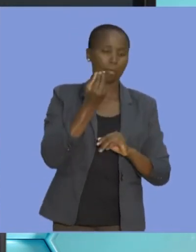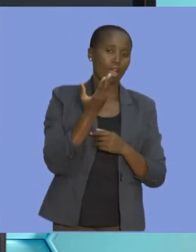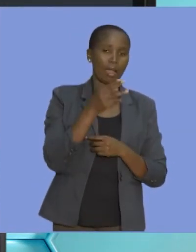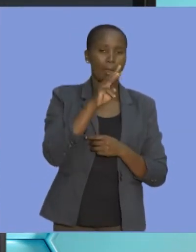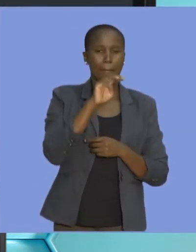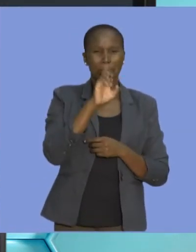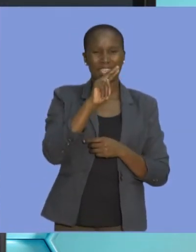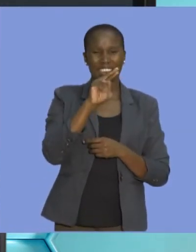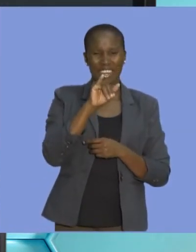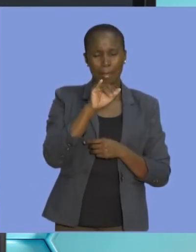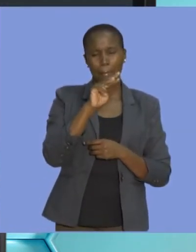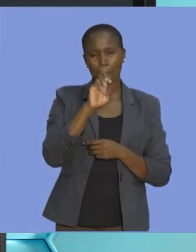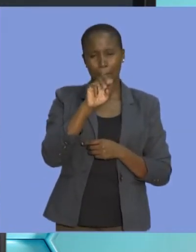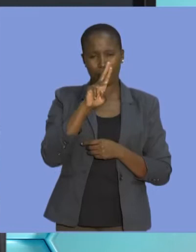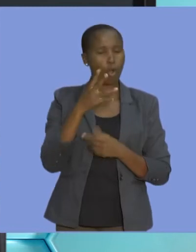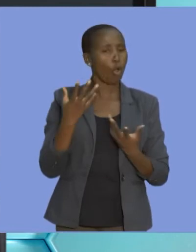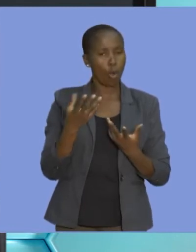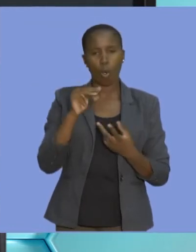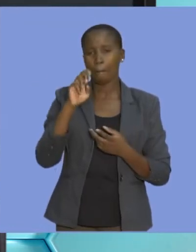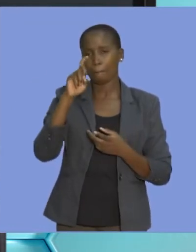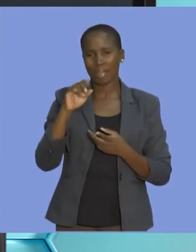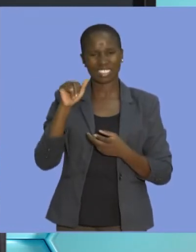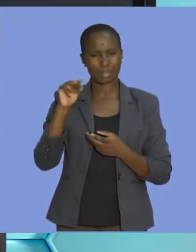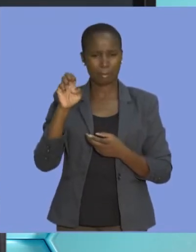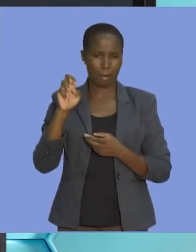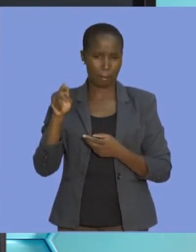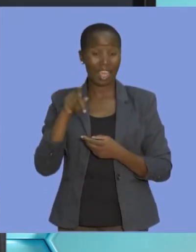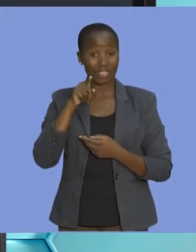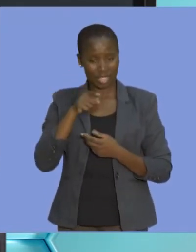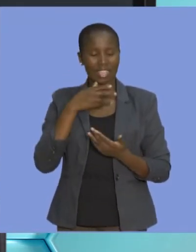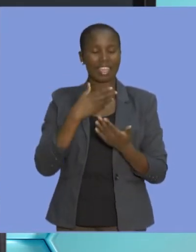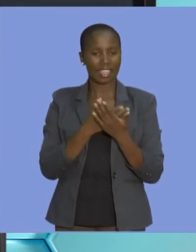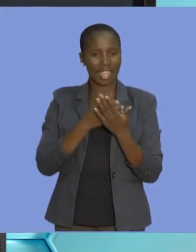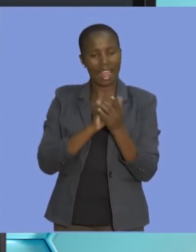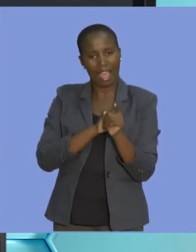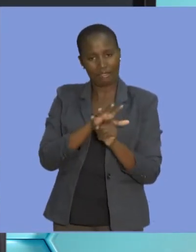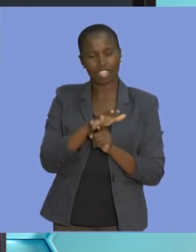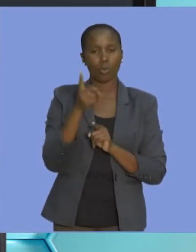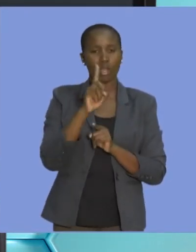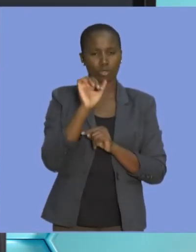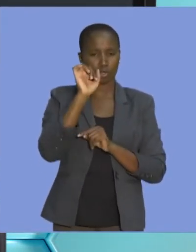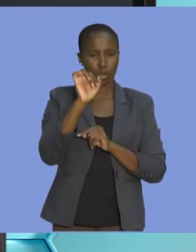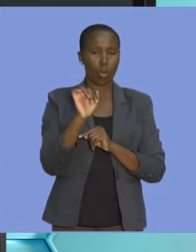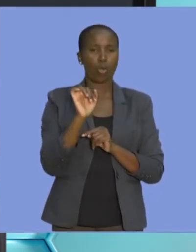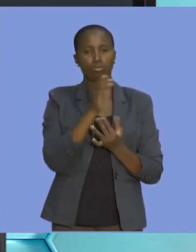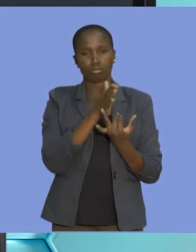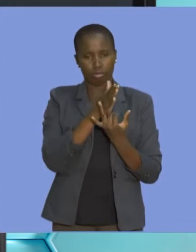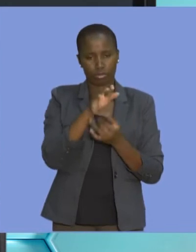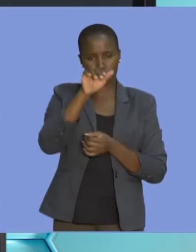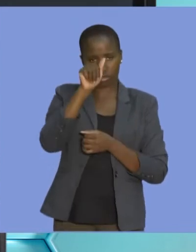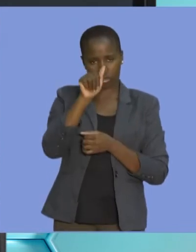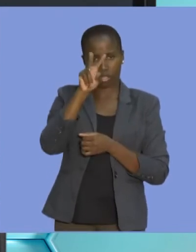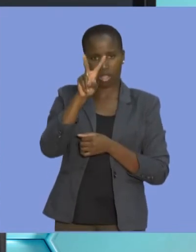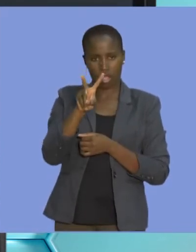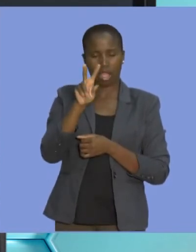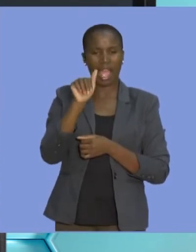Okay. They can affect your average, which is the average, which is the same as the mean. So when we